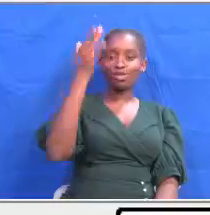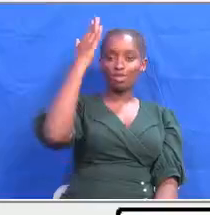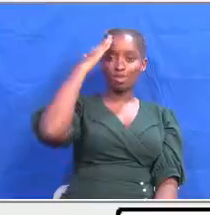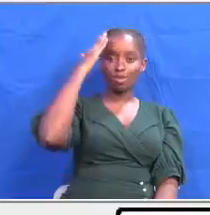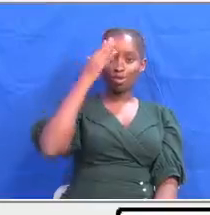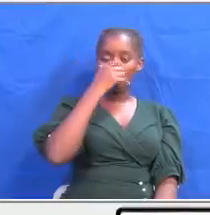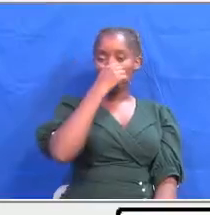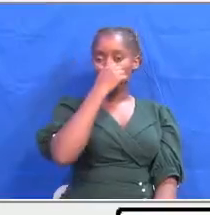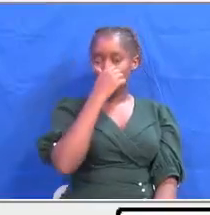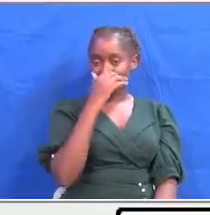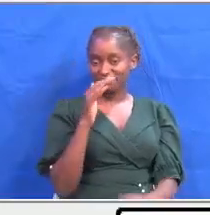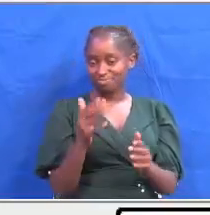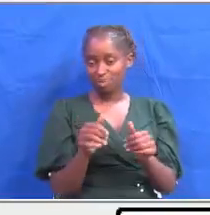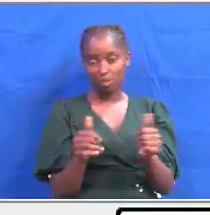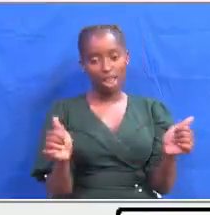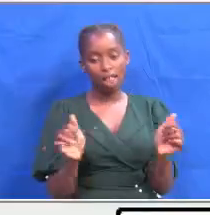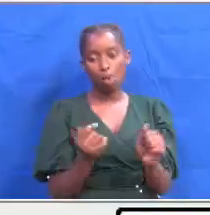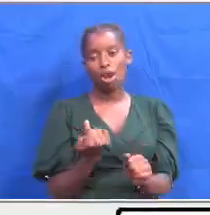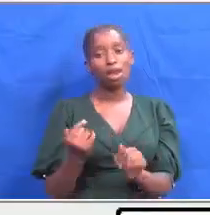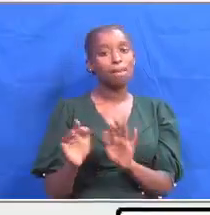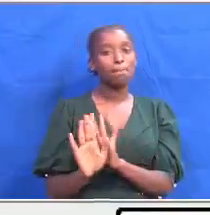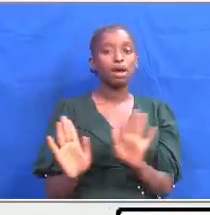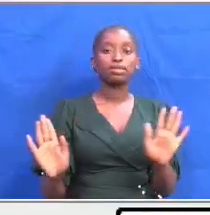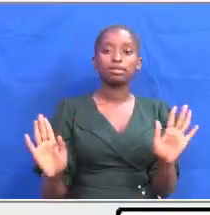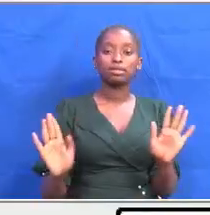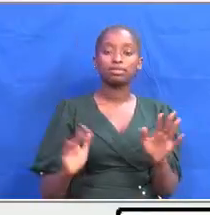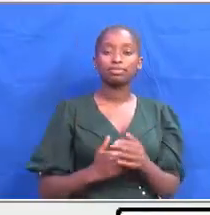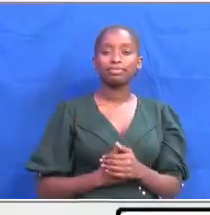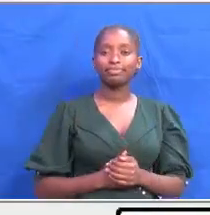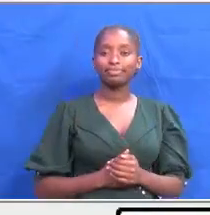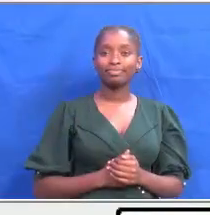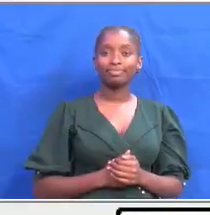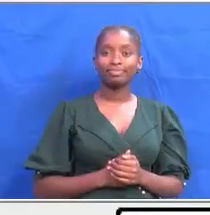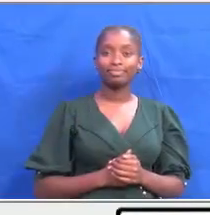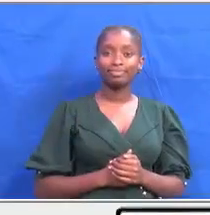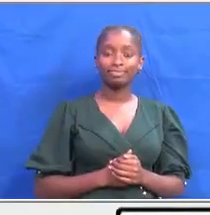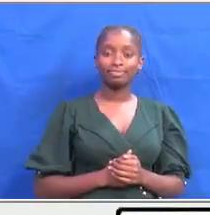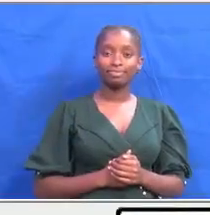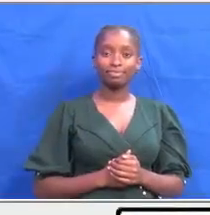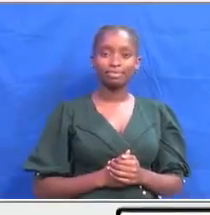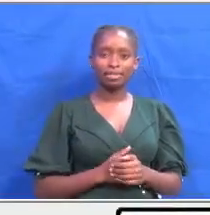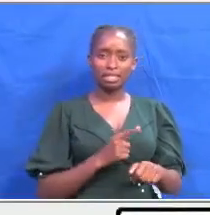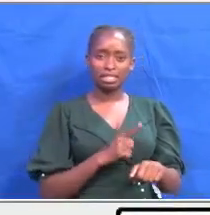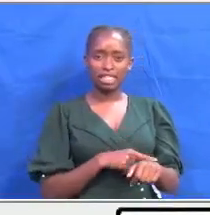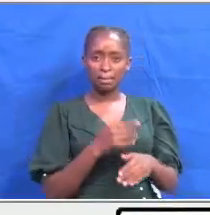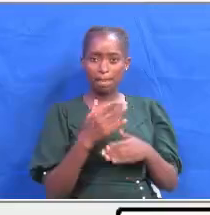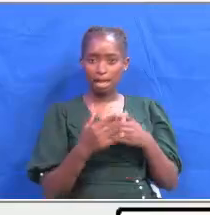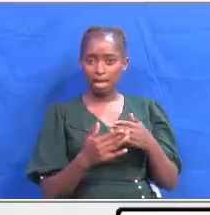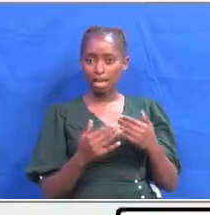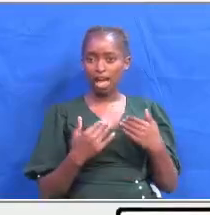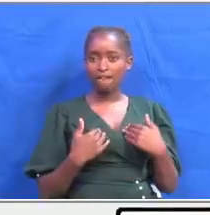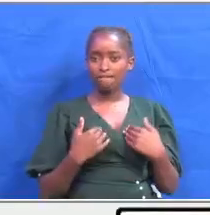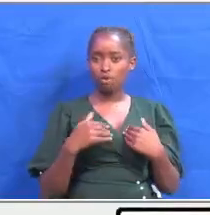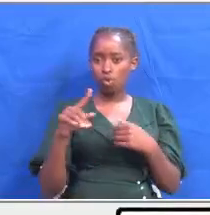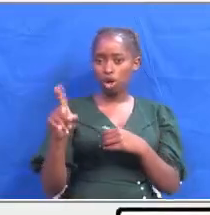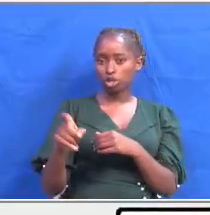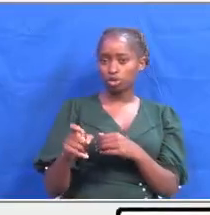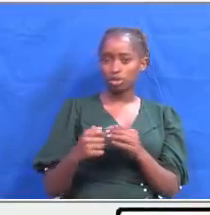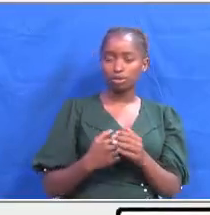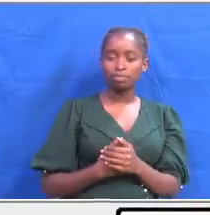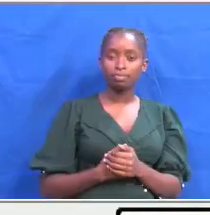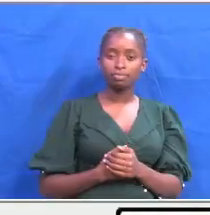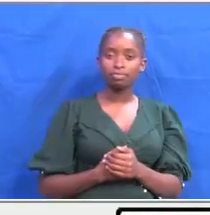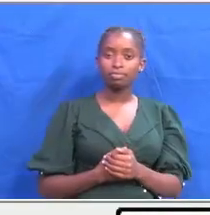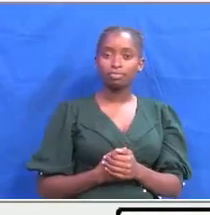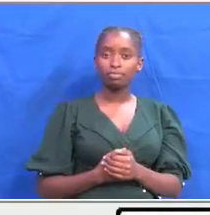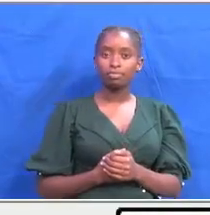I wish him well. I wish him really well. Just one comment, because I know our time is up. Not more than 30 seconds. My parting shot would be, there's a scenario that we